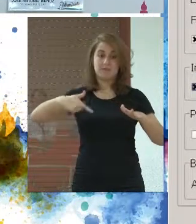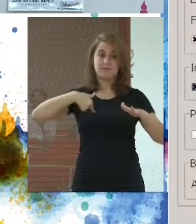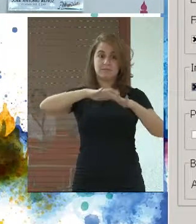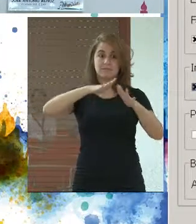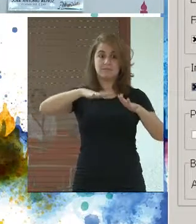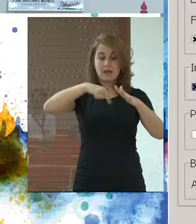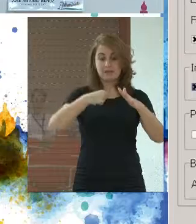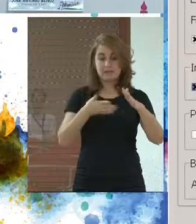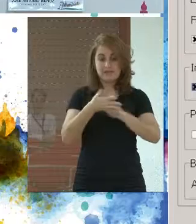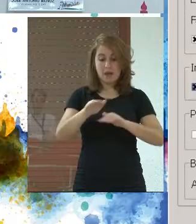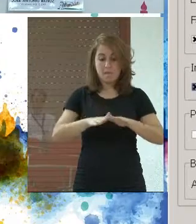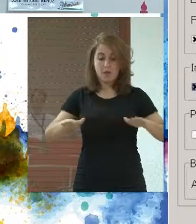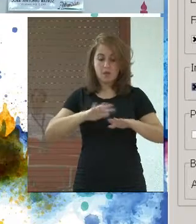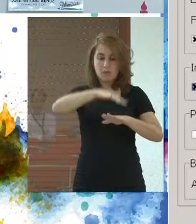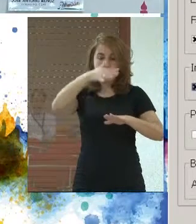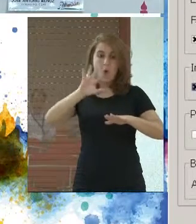height.